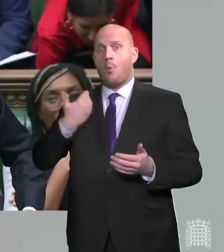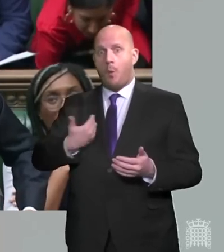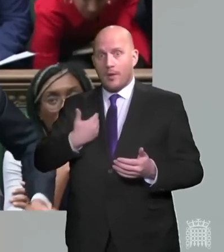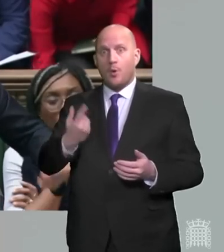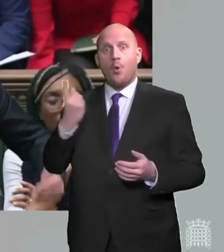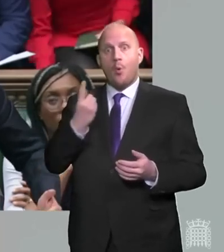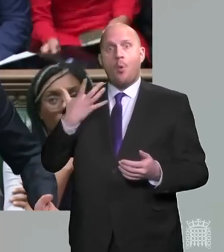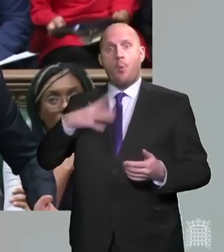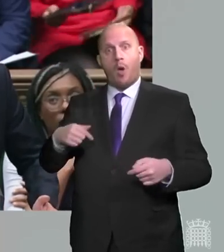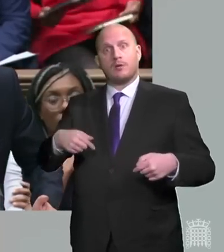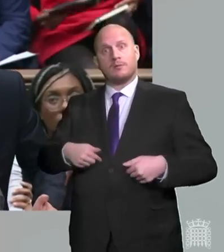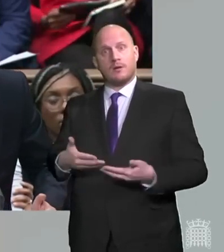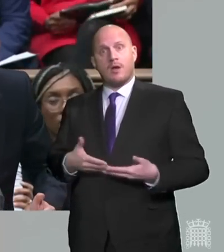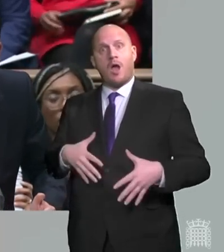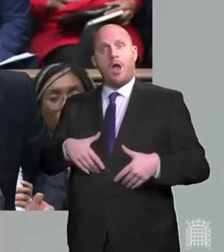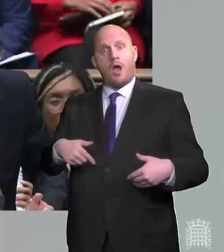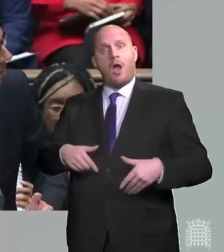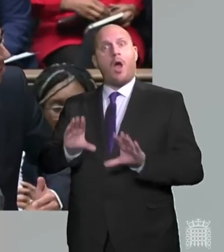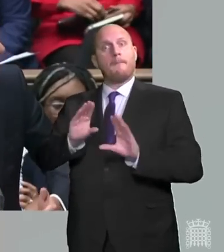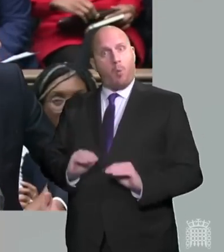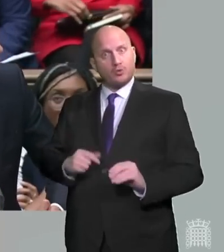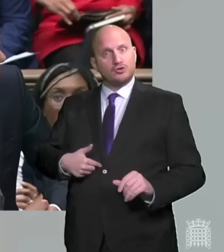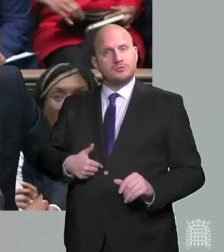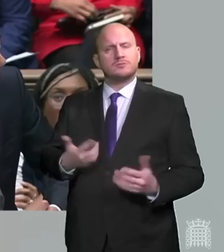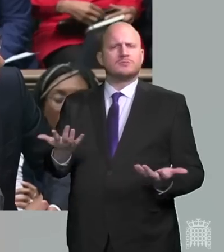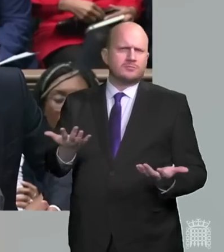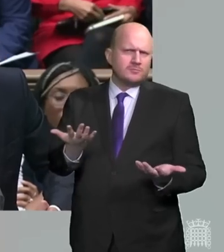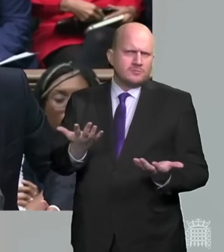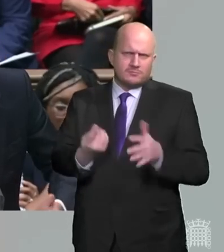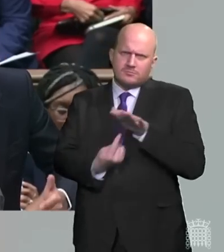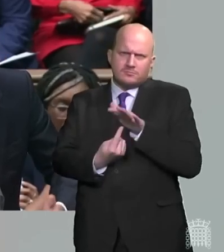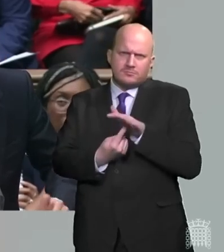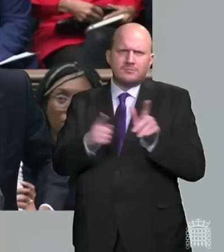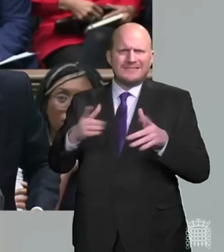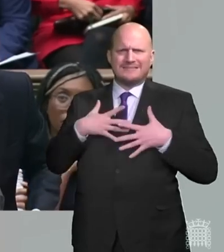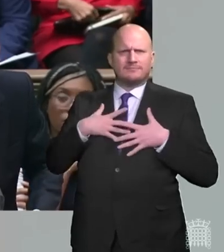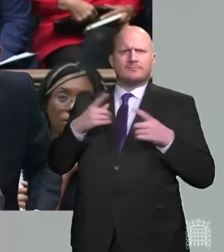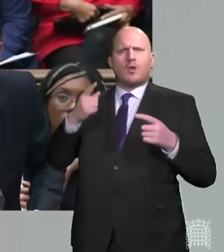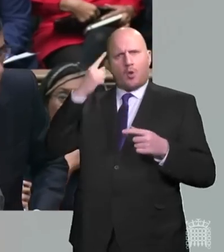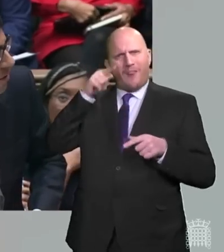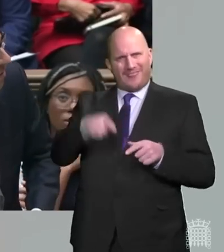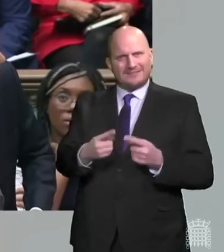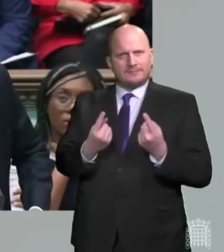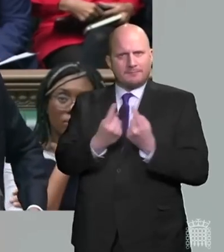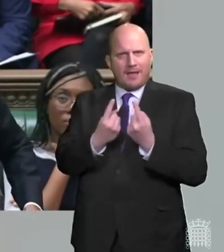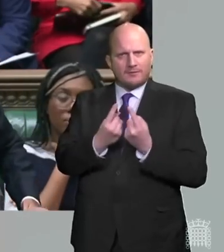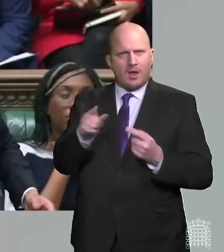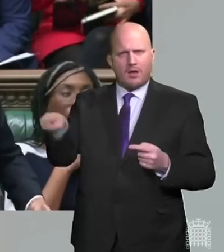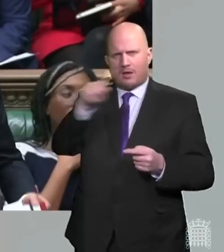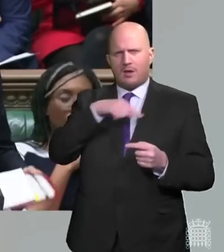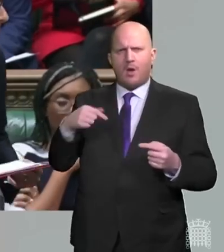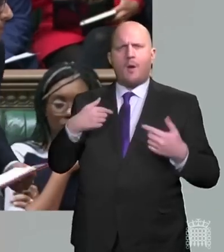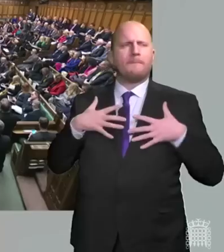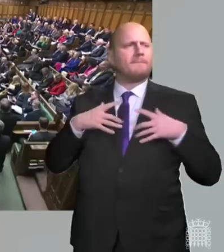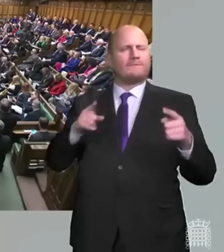safe abortions. That is currently being discussed in this Parliament. These matters are always matters of free vote, and I know members will treat them with the sensitivity that they